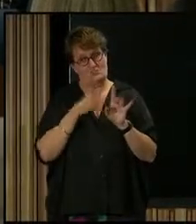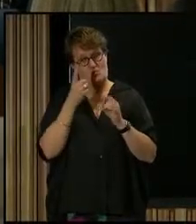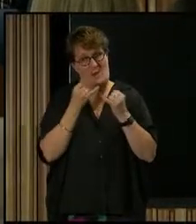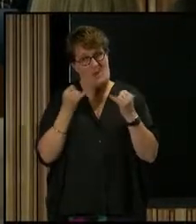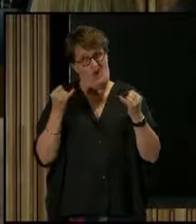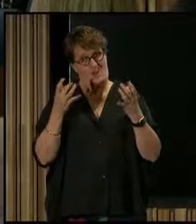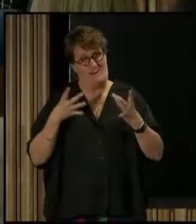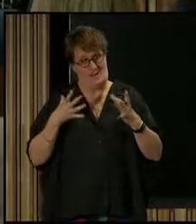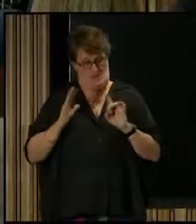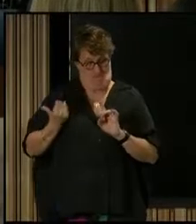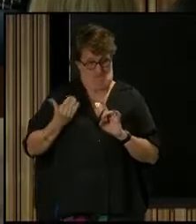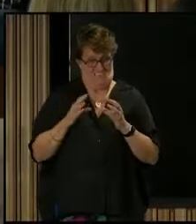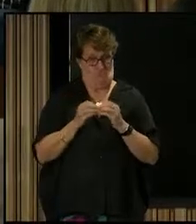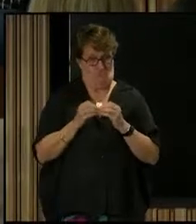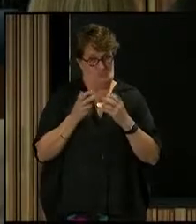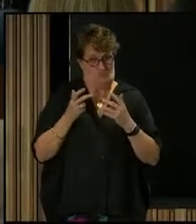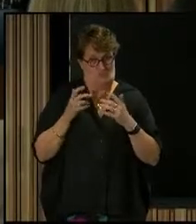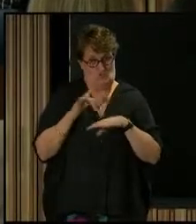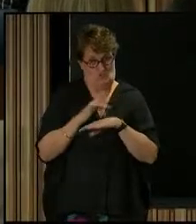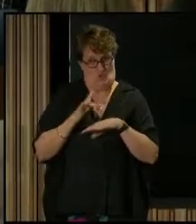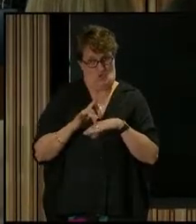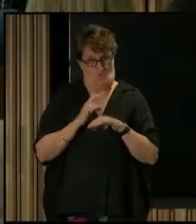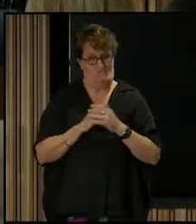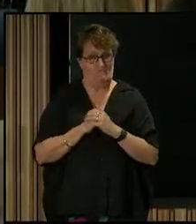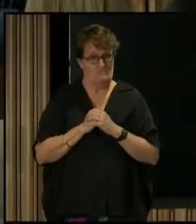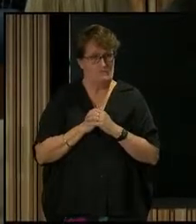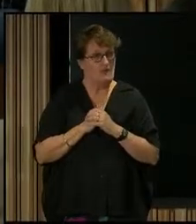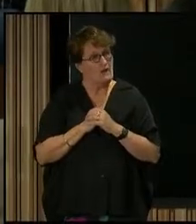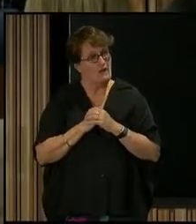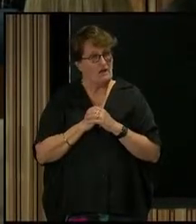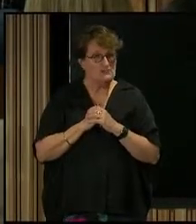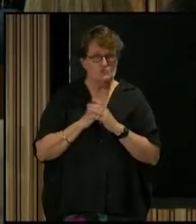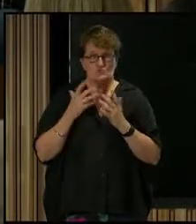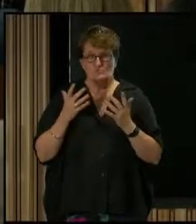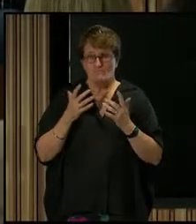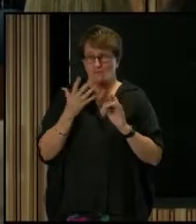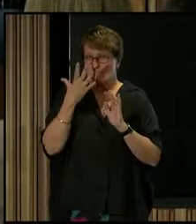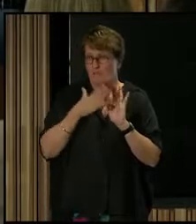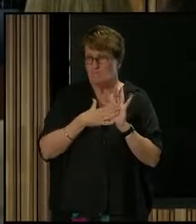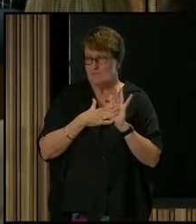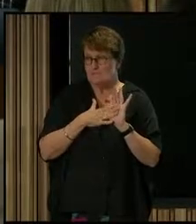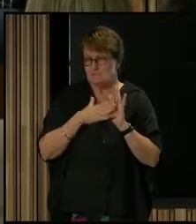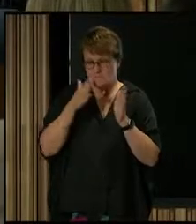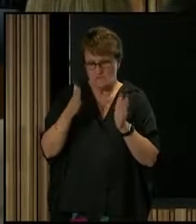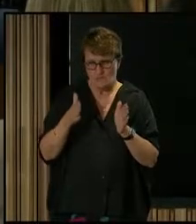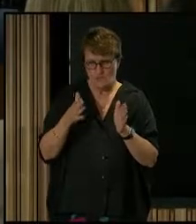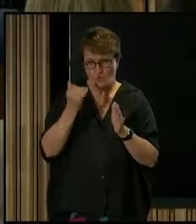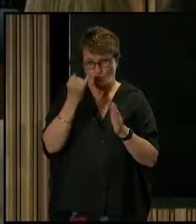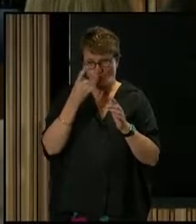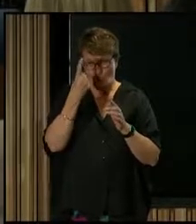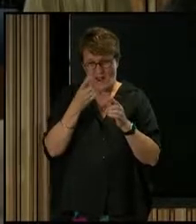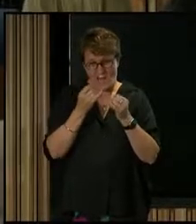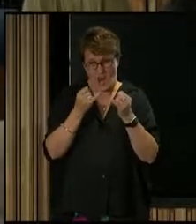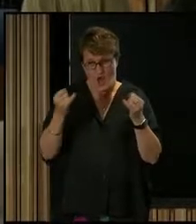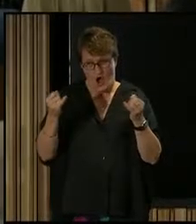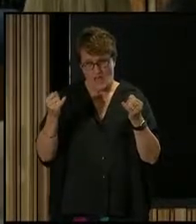most recent Brisbane show when I unveiled this concept, and it took us like 5 minutes to do the one line.